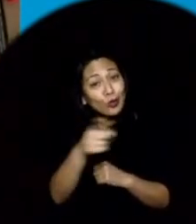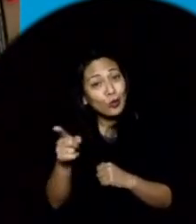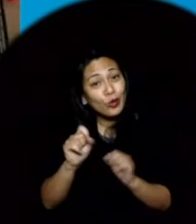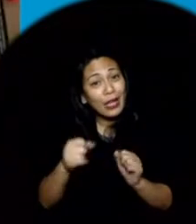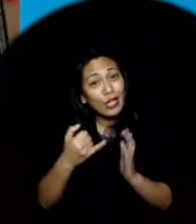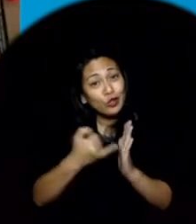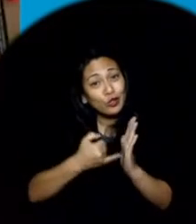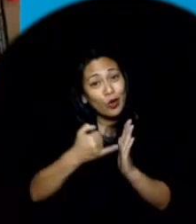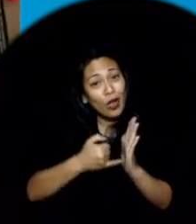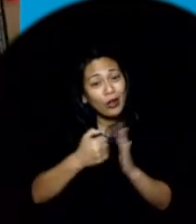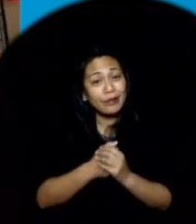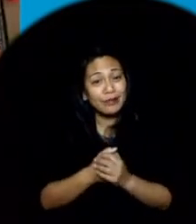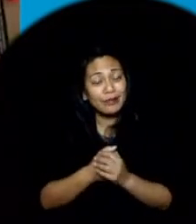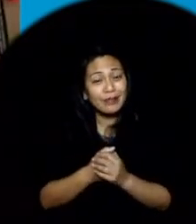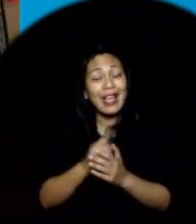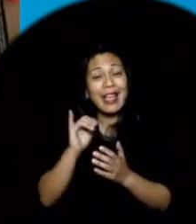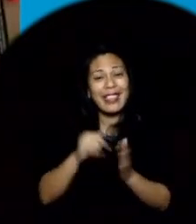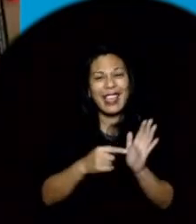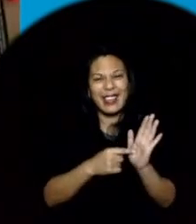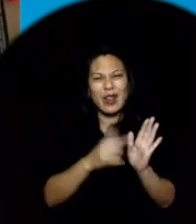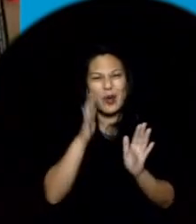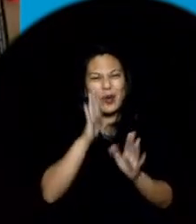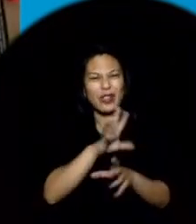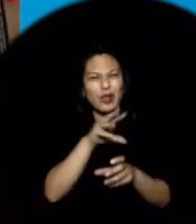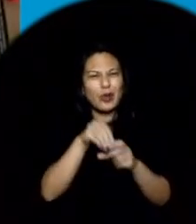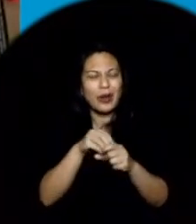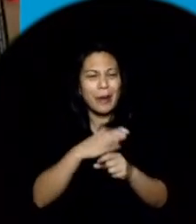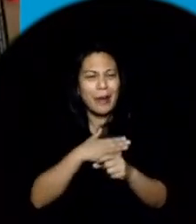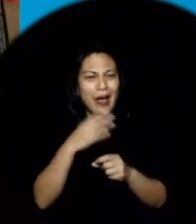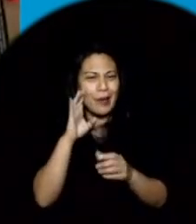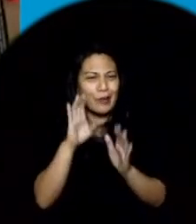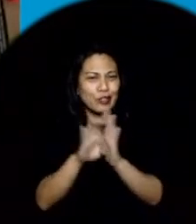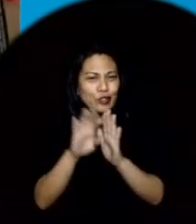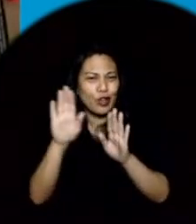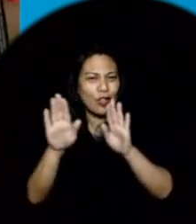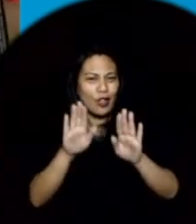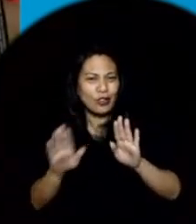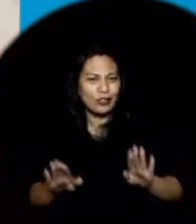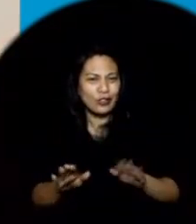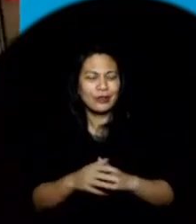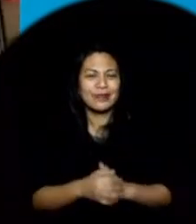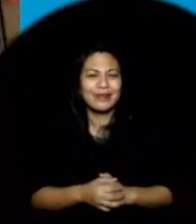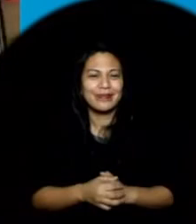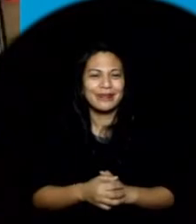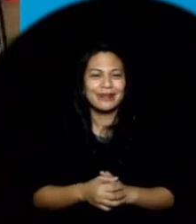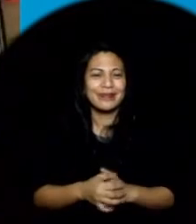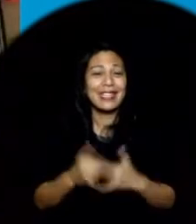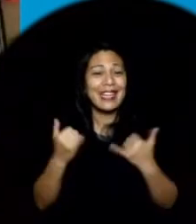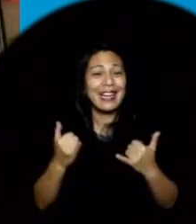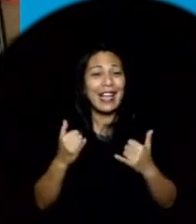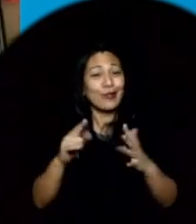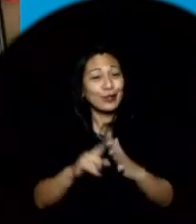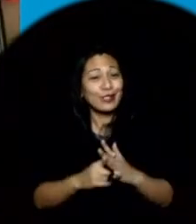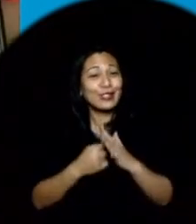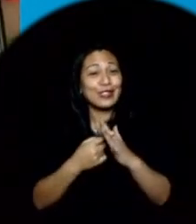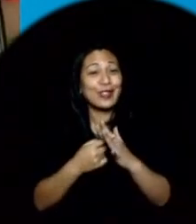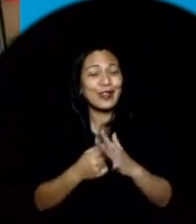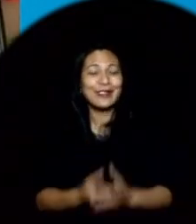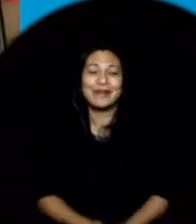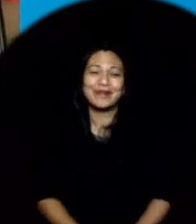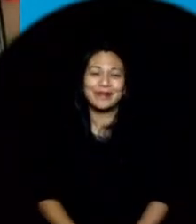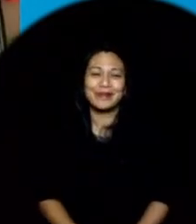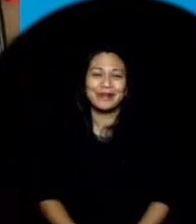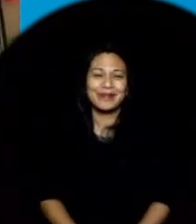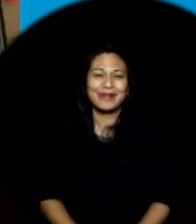draw. This guy is also gonna be in my collage today. So, let's get